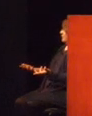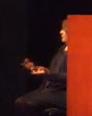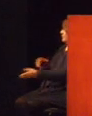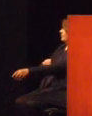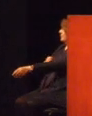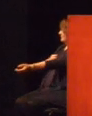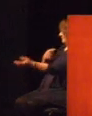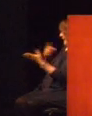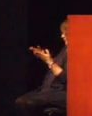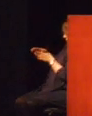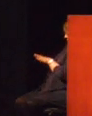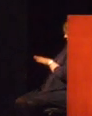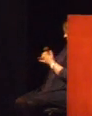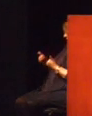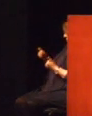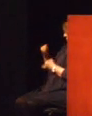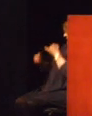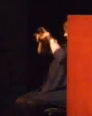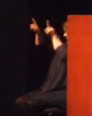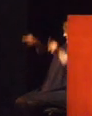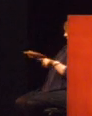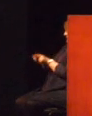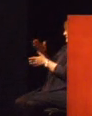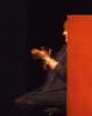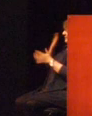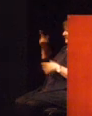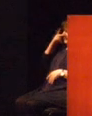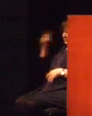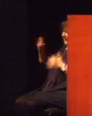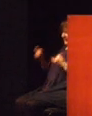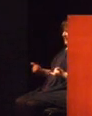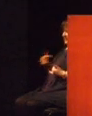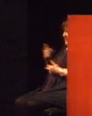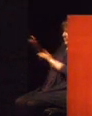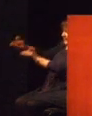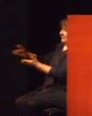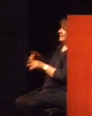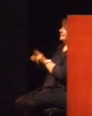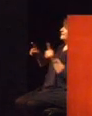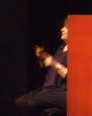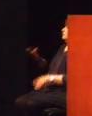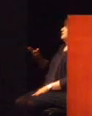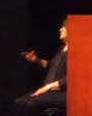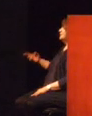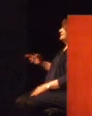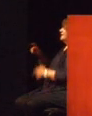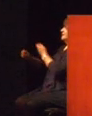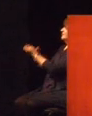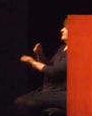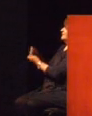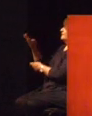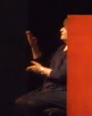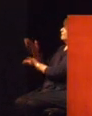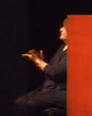I'm gonna close with this slide, which is just some of the things that I'm looking at now that I recommend, different resources, particularly this